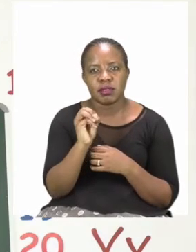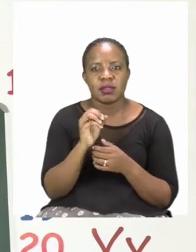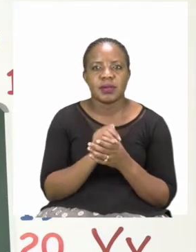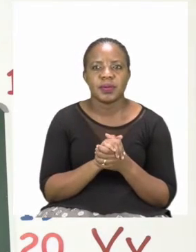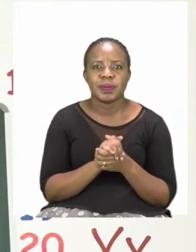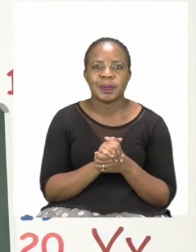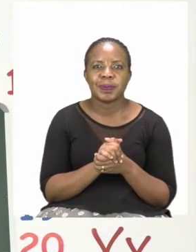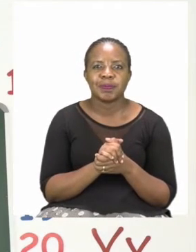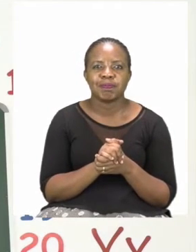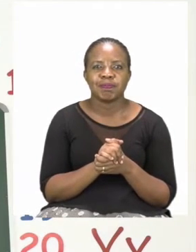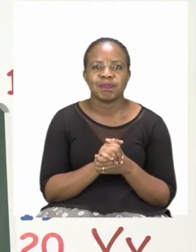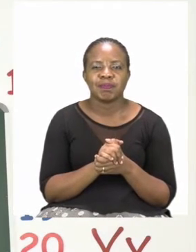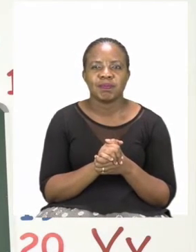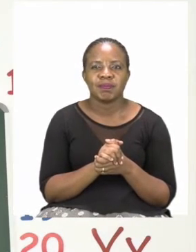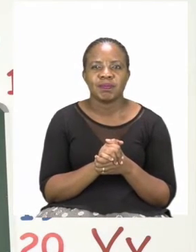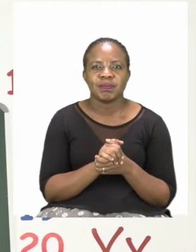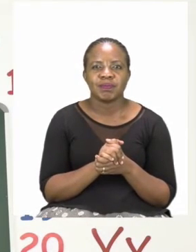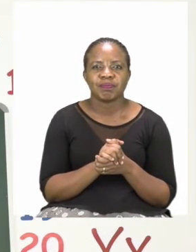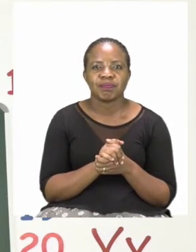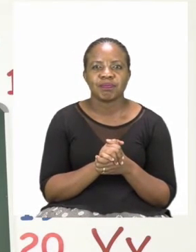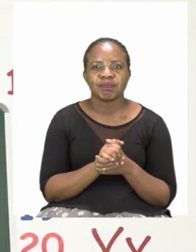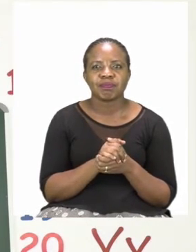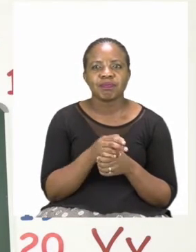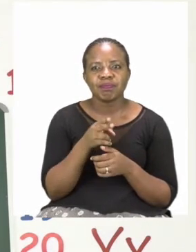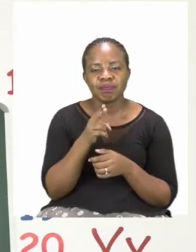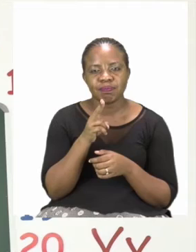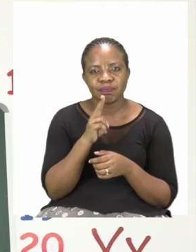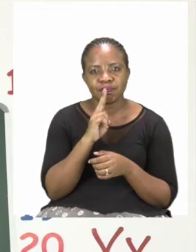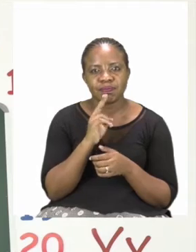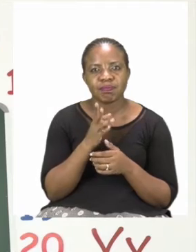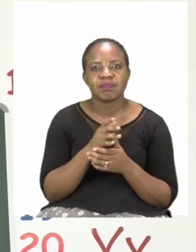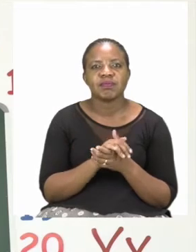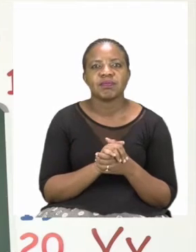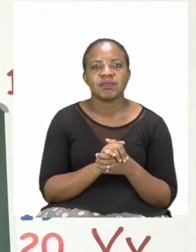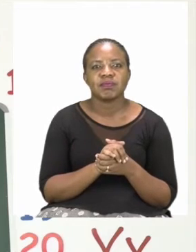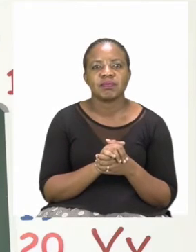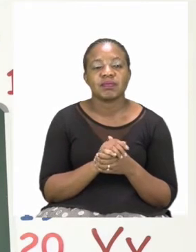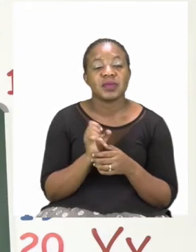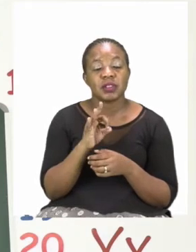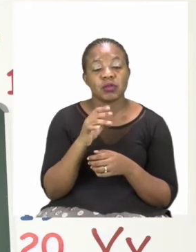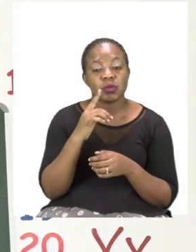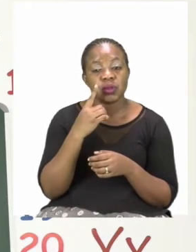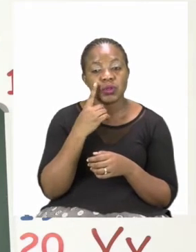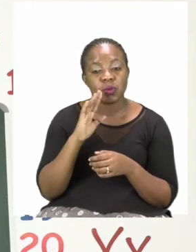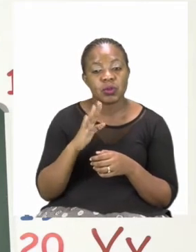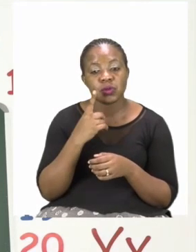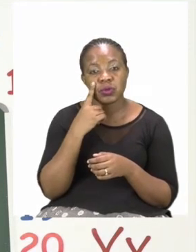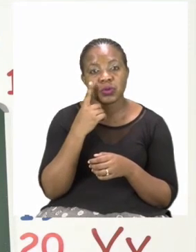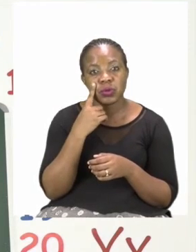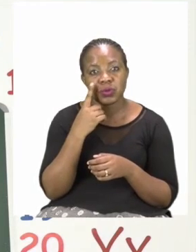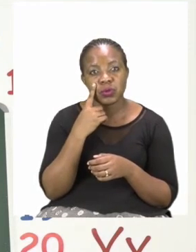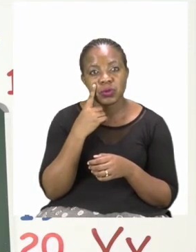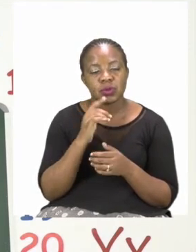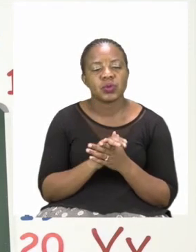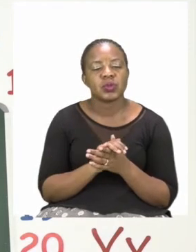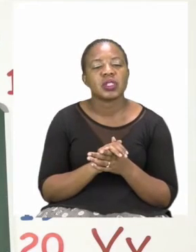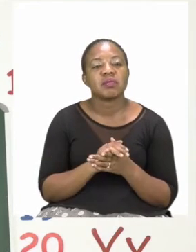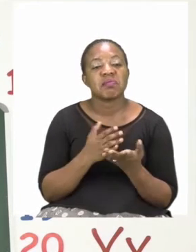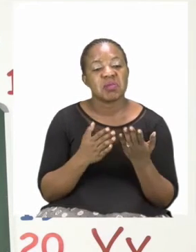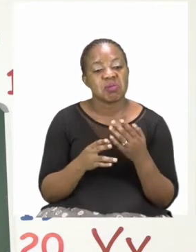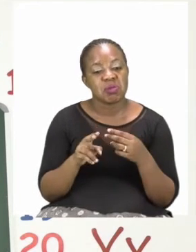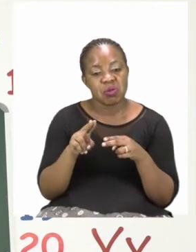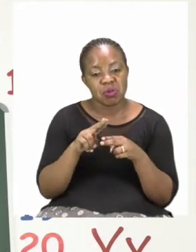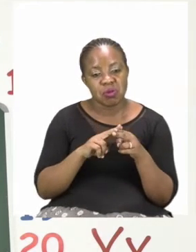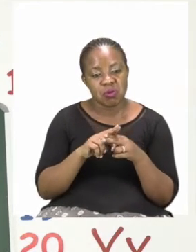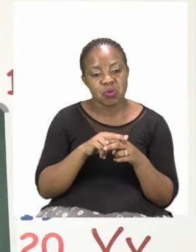So that is our answer. If you want to check if that's the correct answer, you can do the sticks too. So let